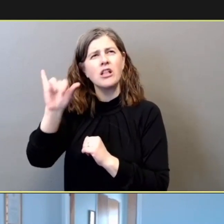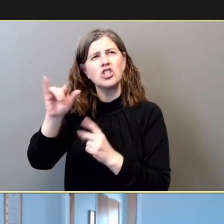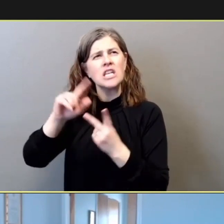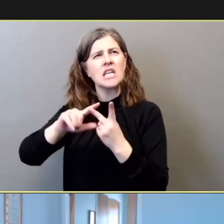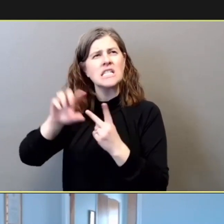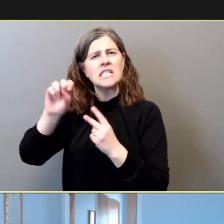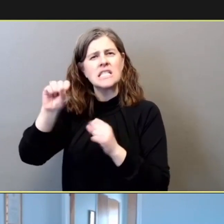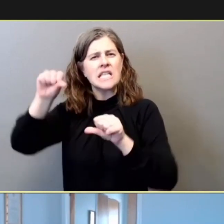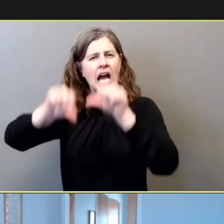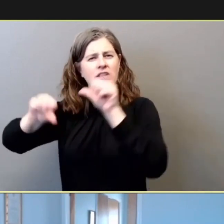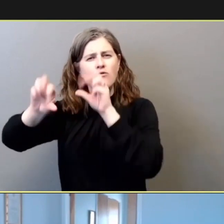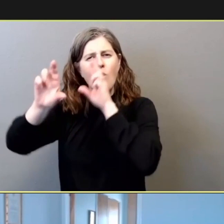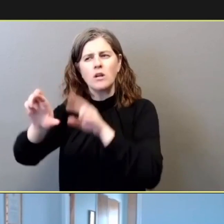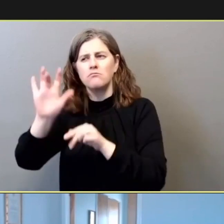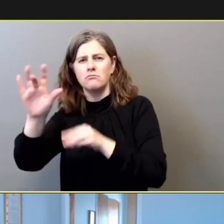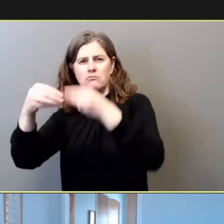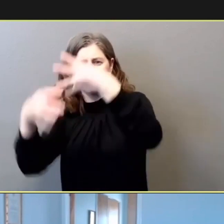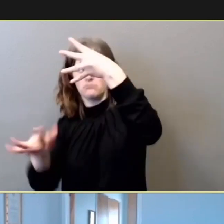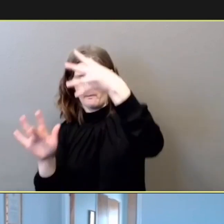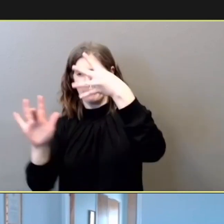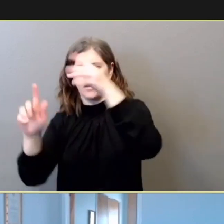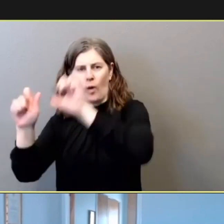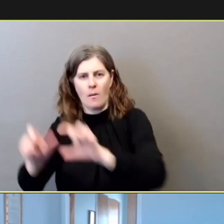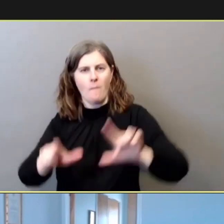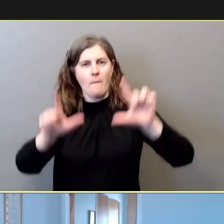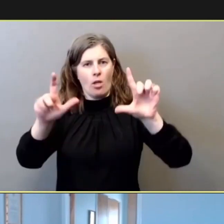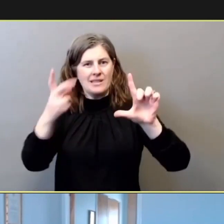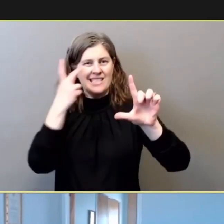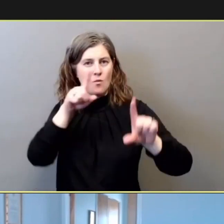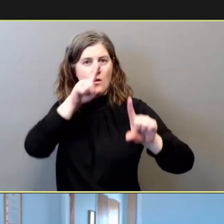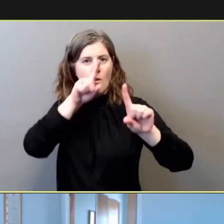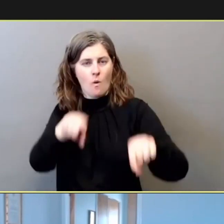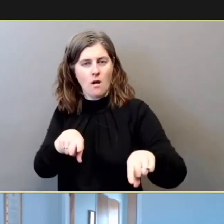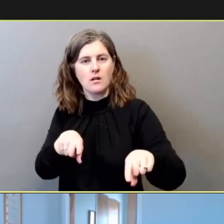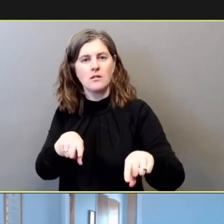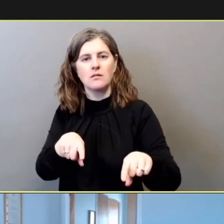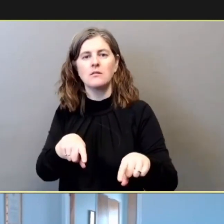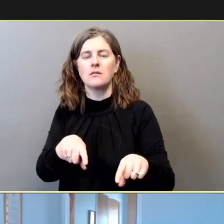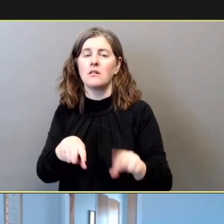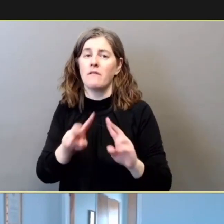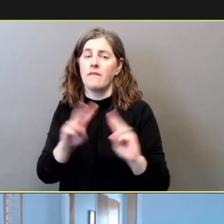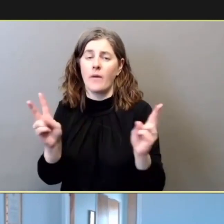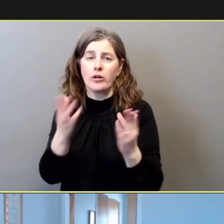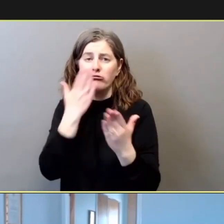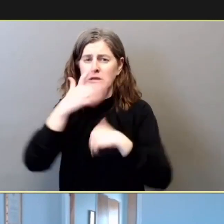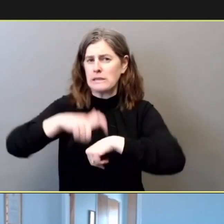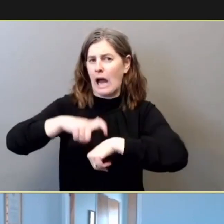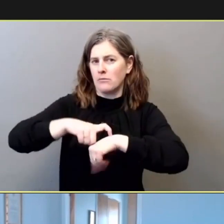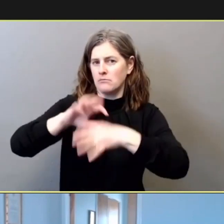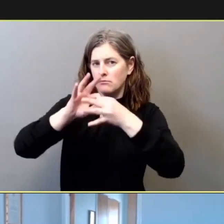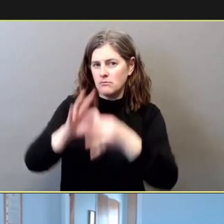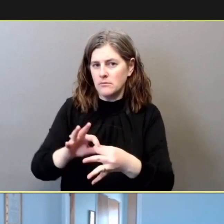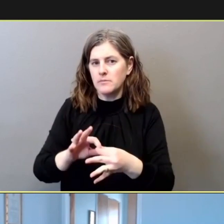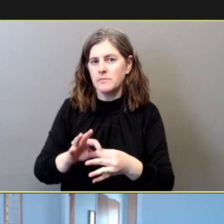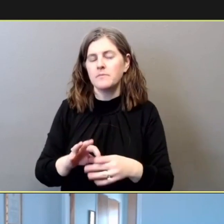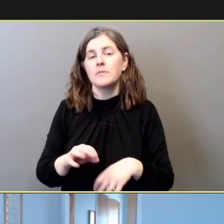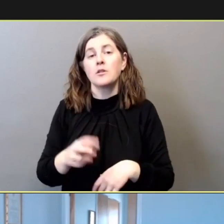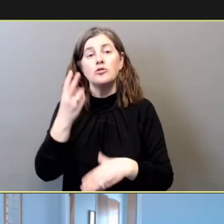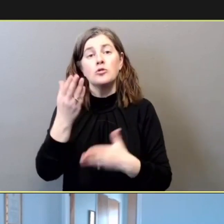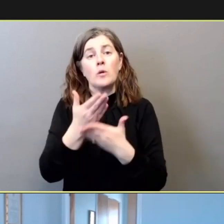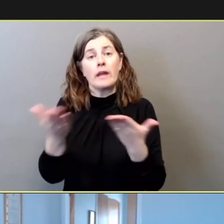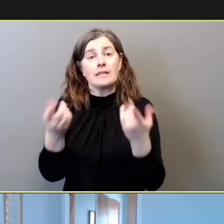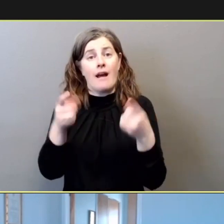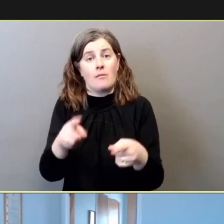takes you to a link that will show that report, and very contemporaneous. So we got two things going for